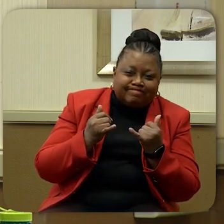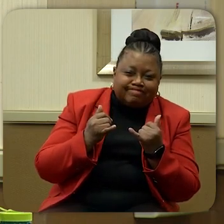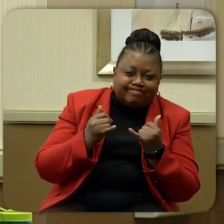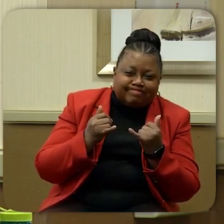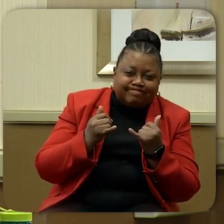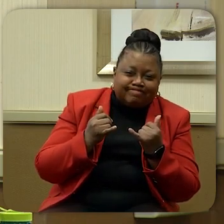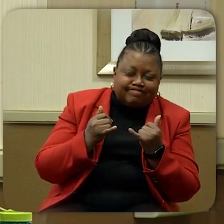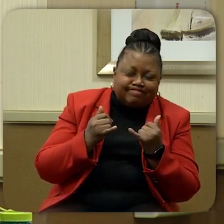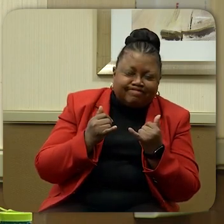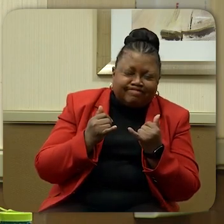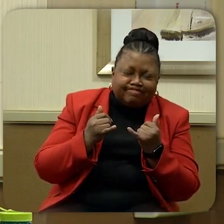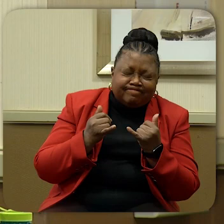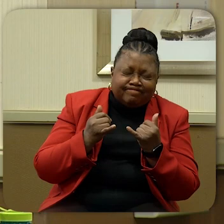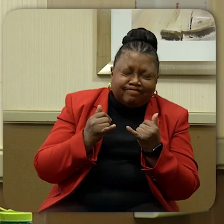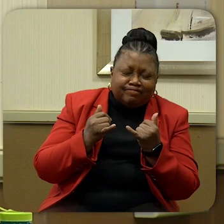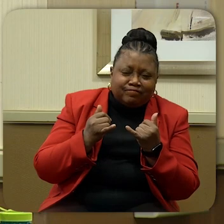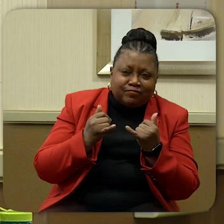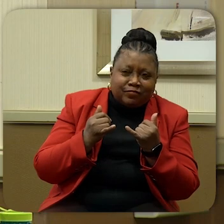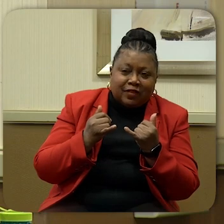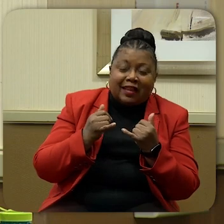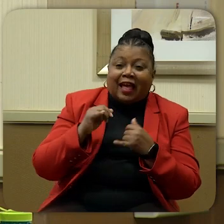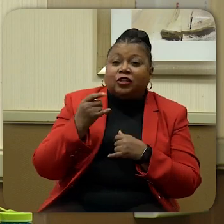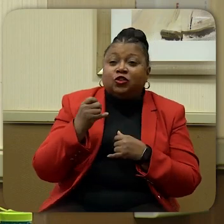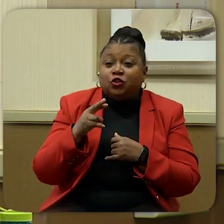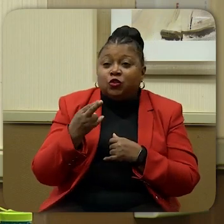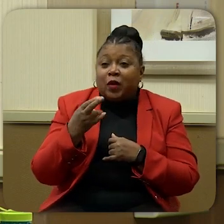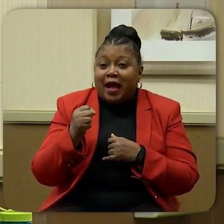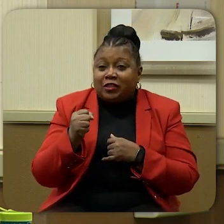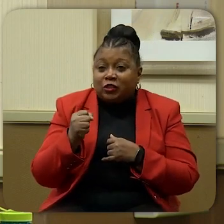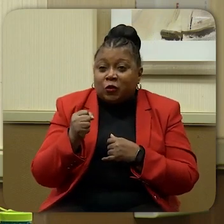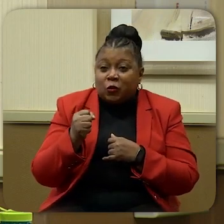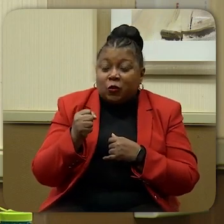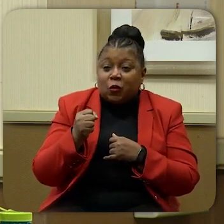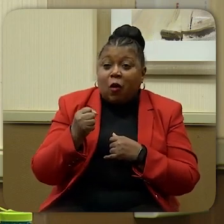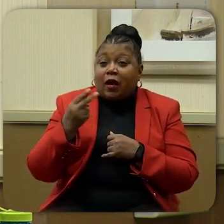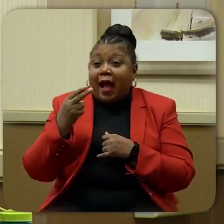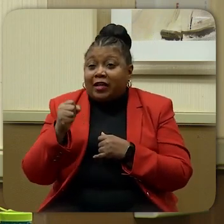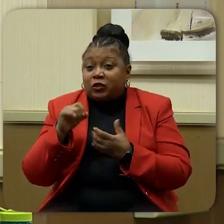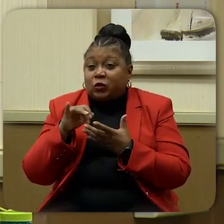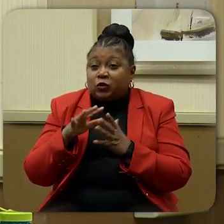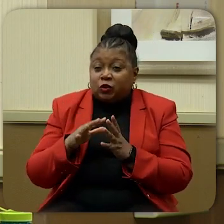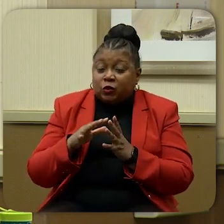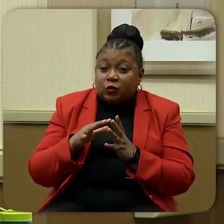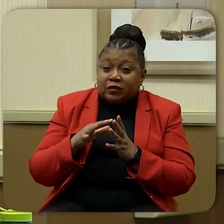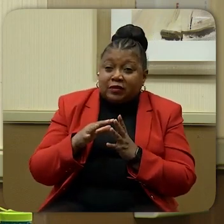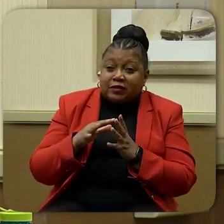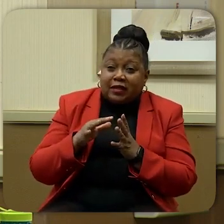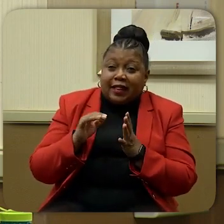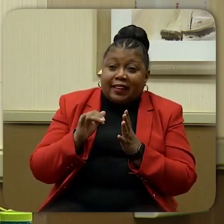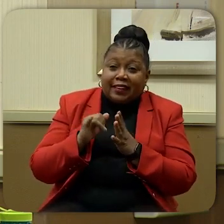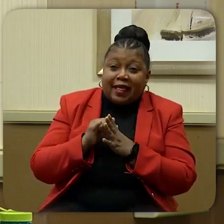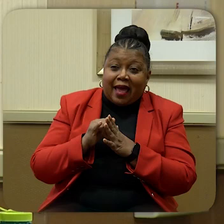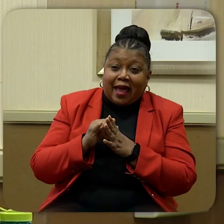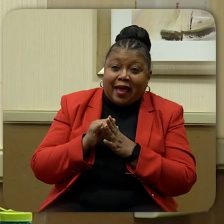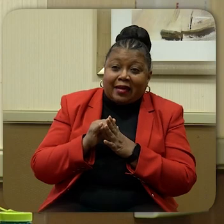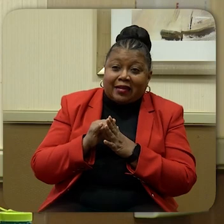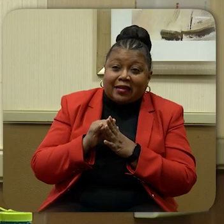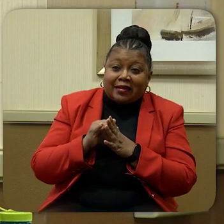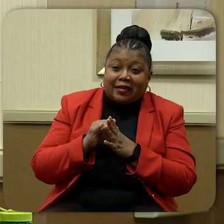say, starting in junior high and then maybe in high school too, but that are, it's